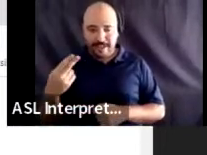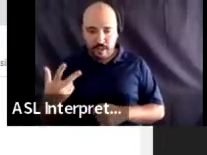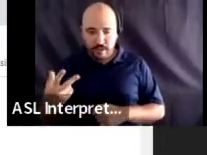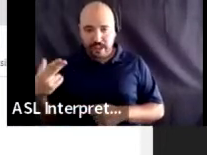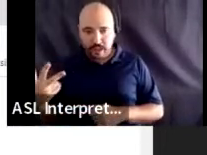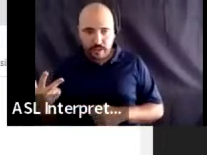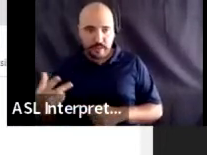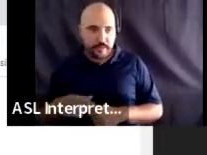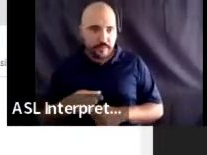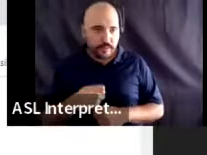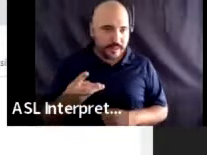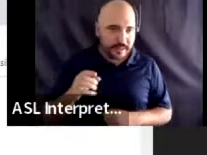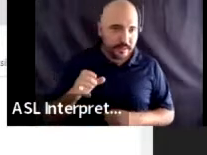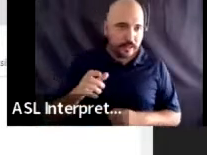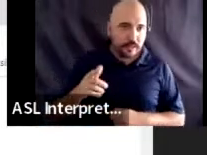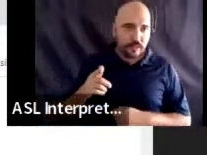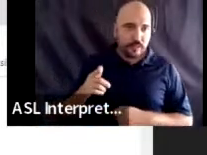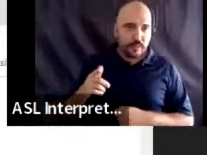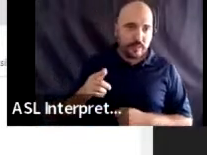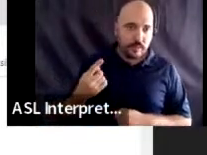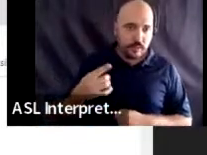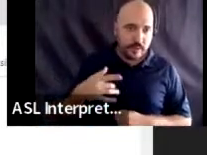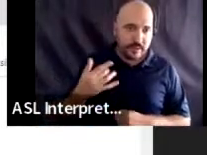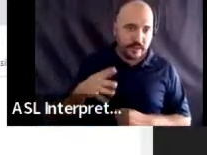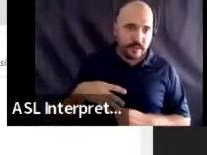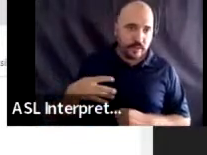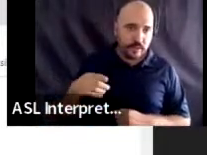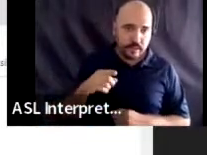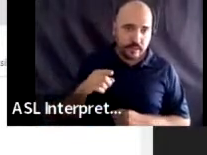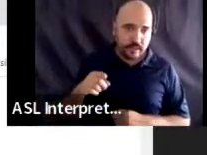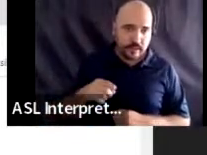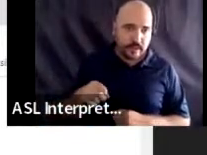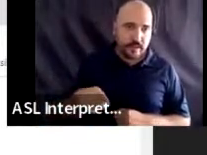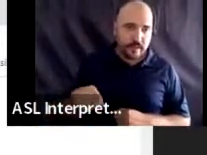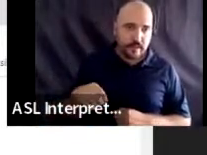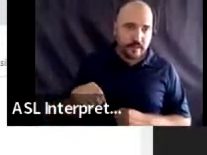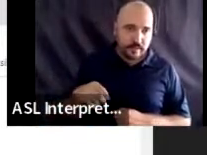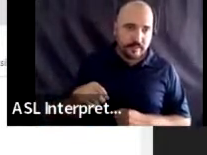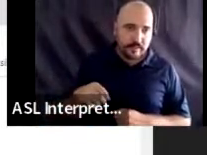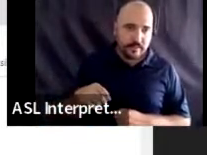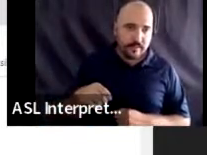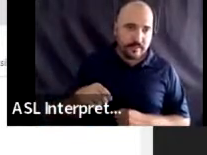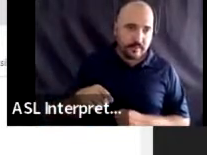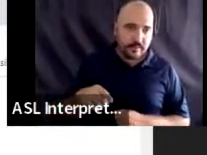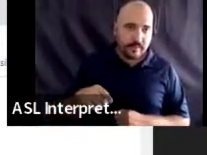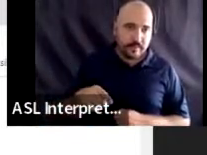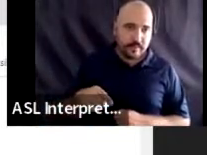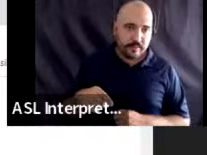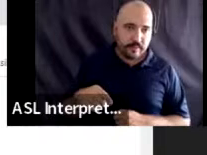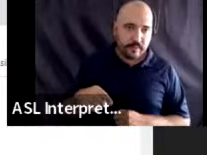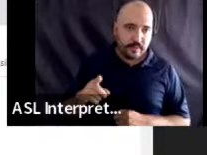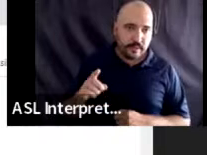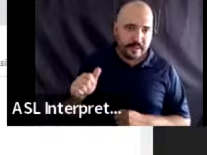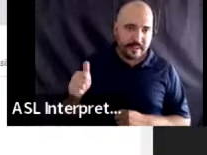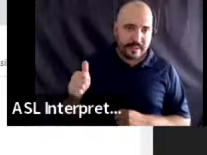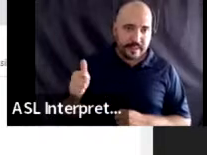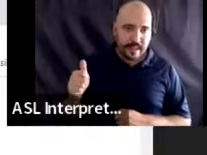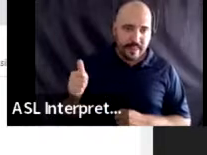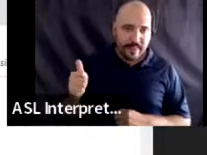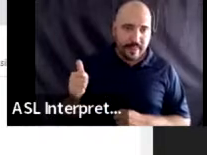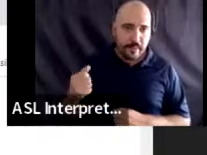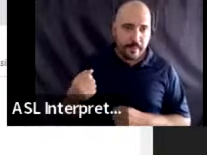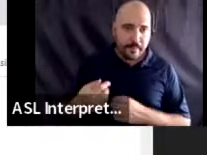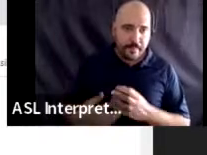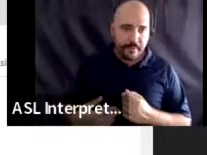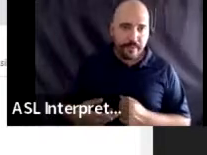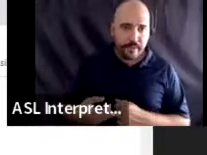Wednesday, December 1st, 2021. 1 event scheduled. Visited. Heading level 3. Same page. Link. Right. So let's go back to December 10th because it has multiple events.